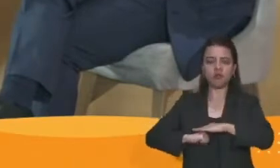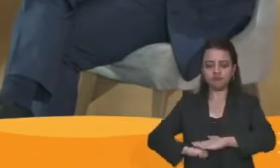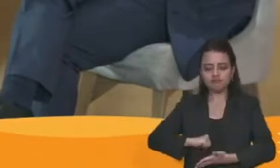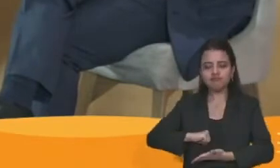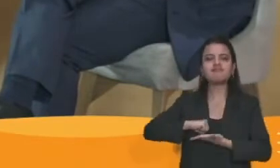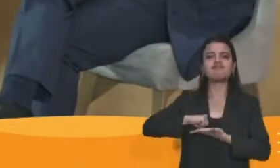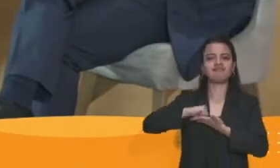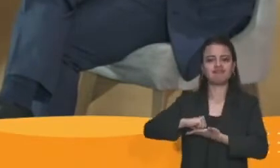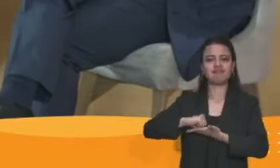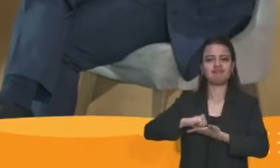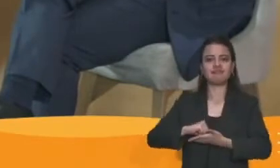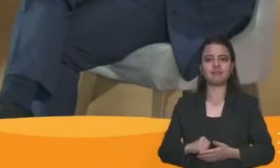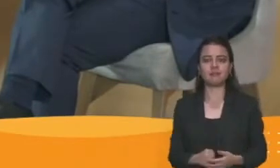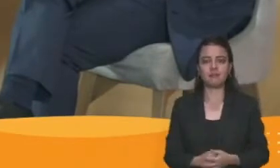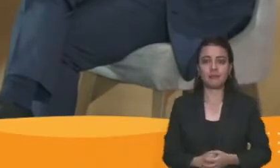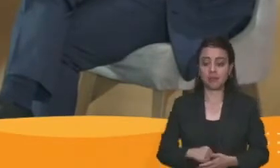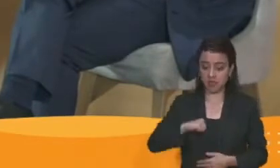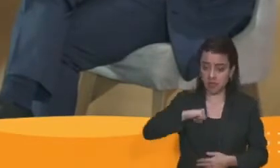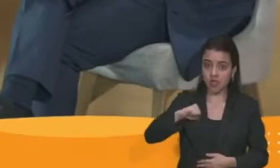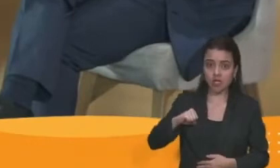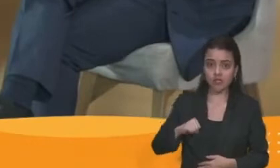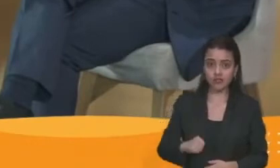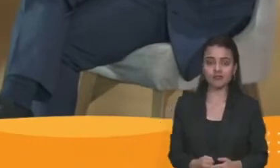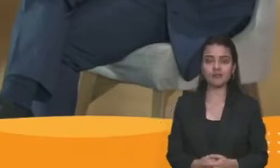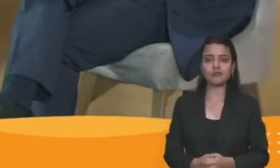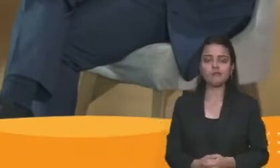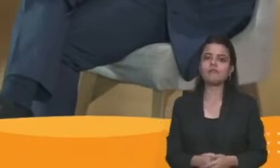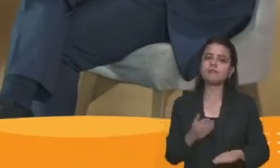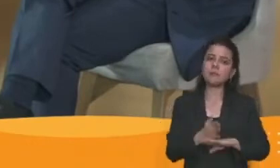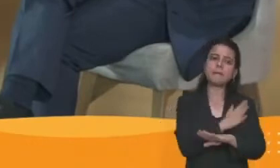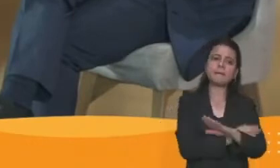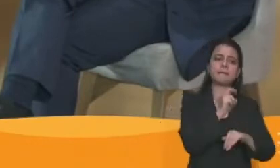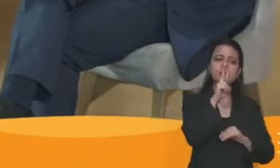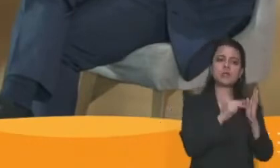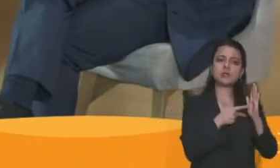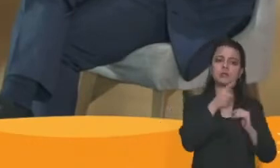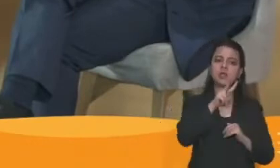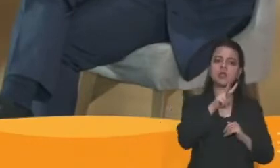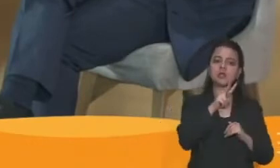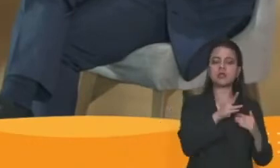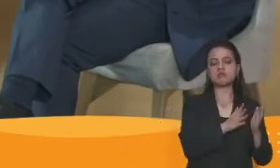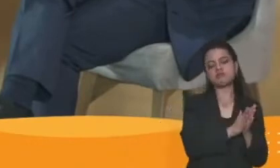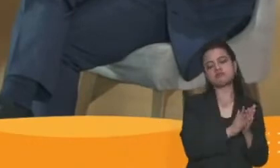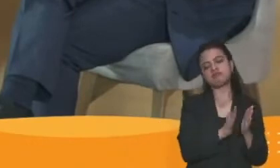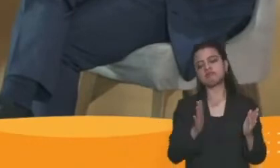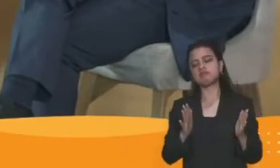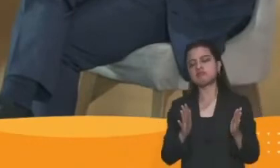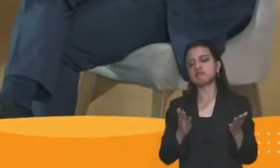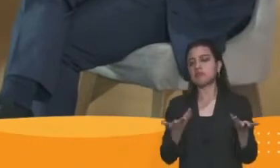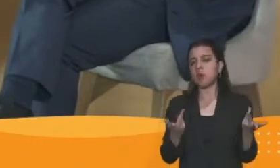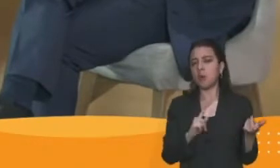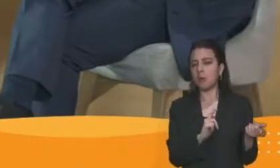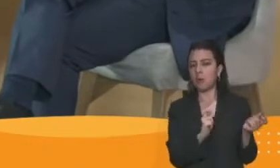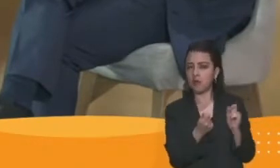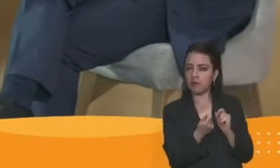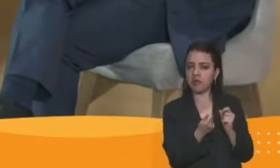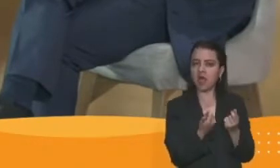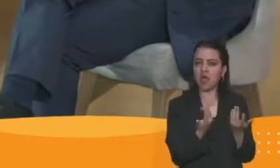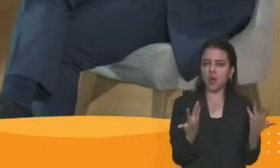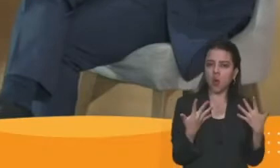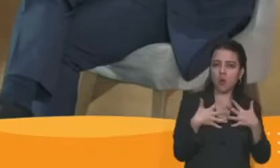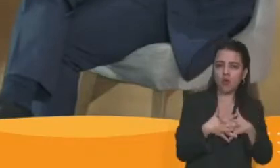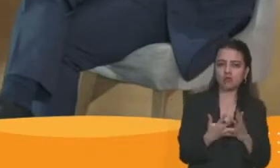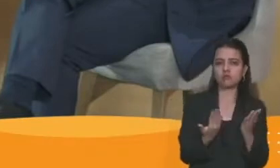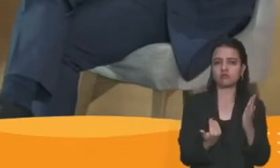understand different types of minings and has a differential approach. And we already had a legal framework since 2012, but we had